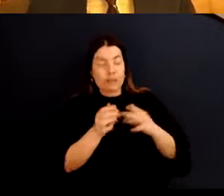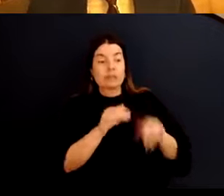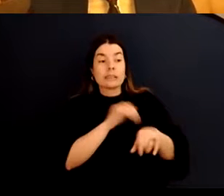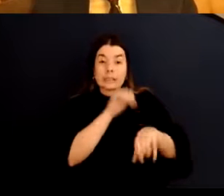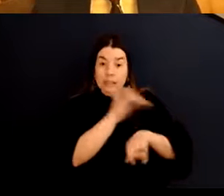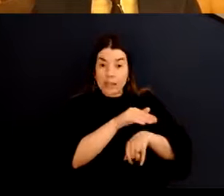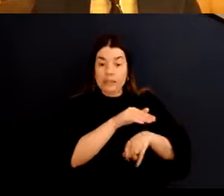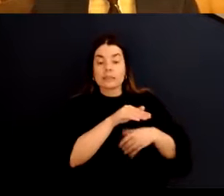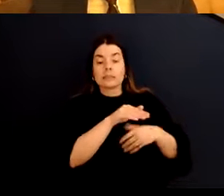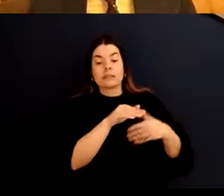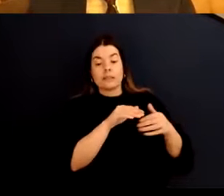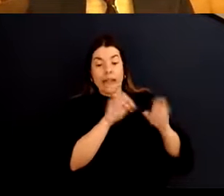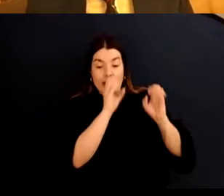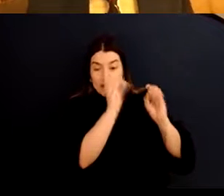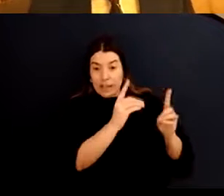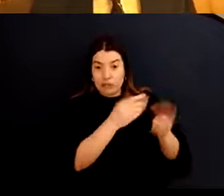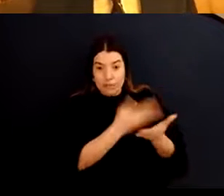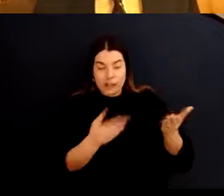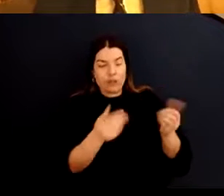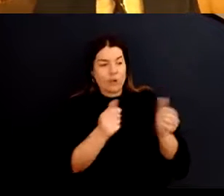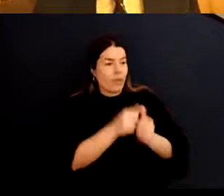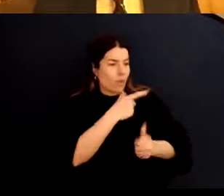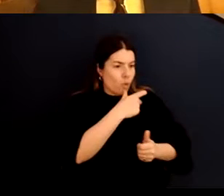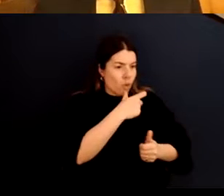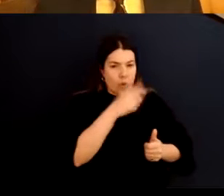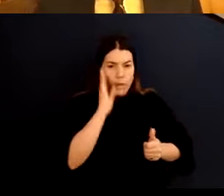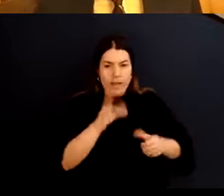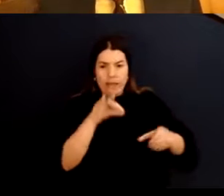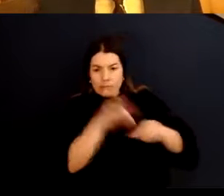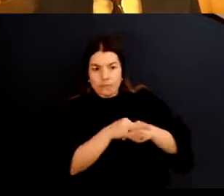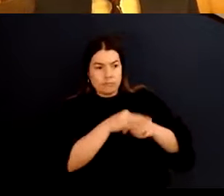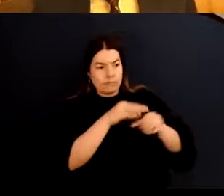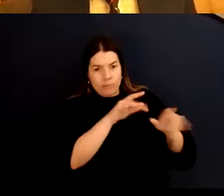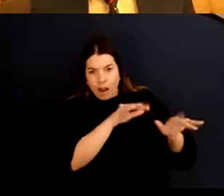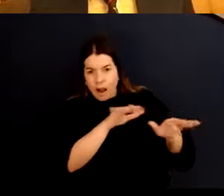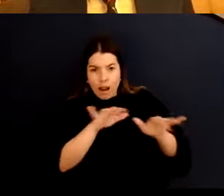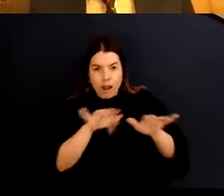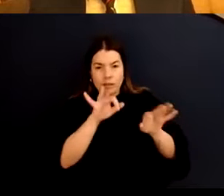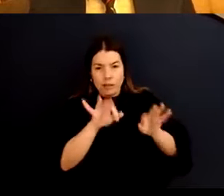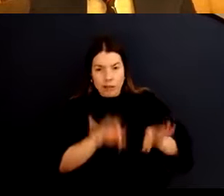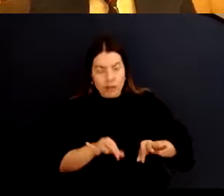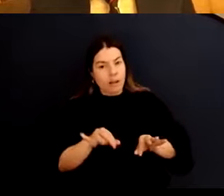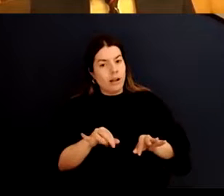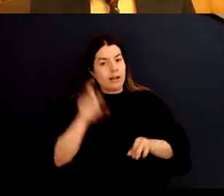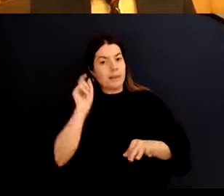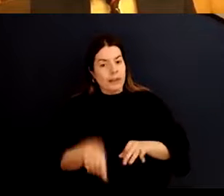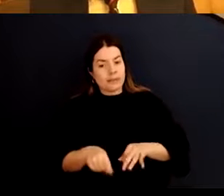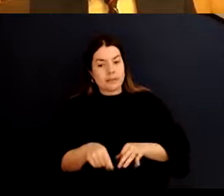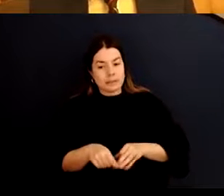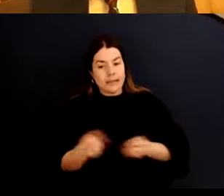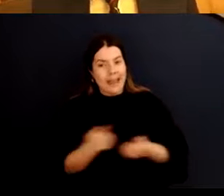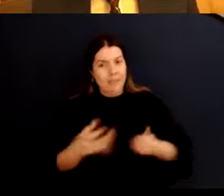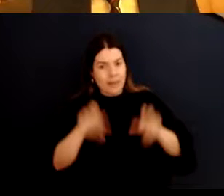being voted for, what they stand for. But I also believe that we should be doing everything in our power possible to make sure that